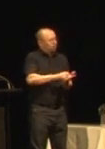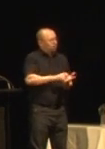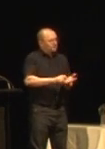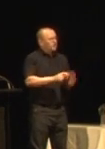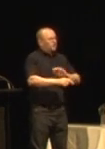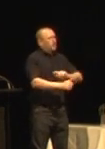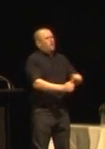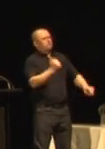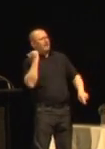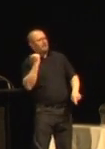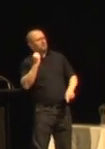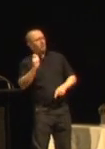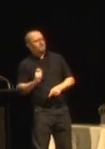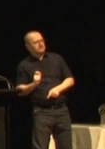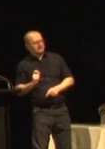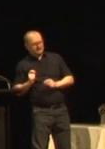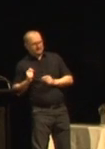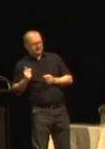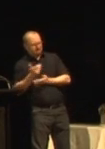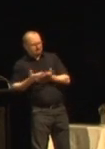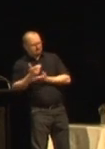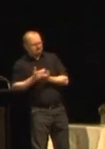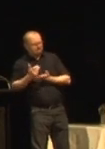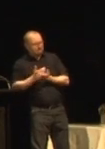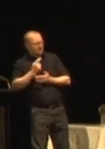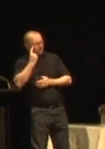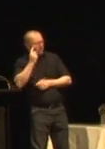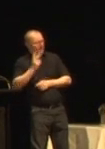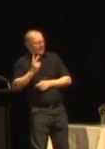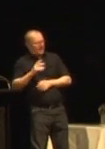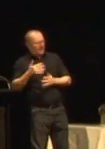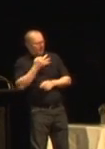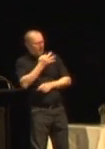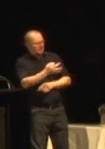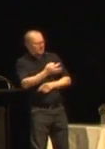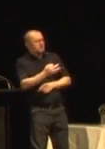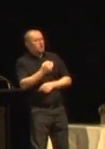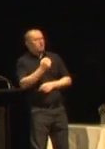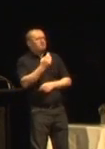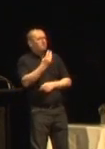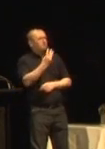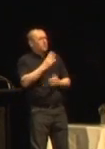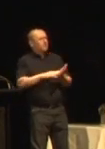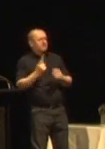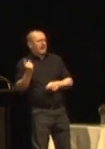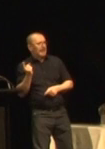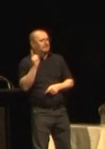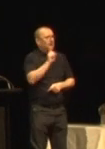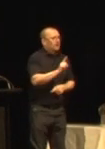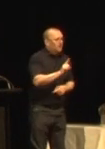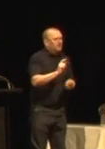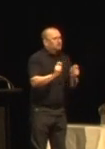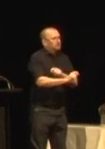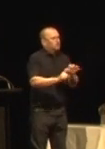the question. They came back 3 or 4 months later, and instead of asking where do you get your culture, they asked who are the creative people in your